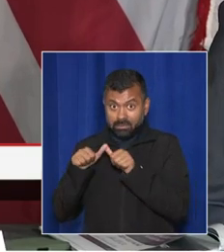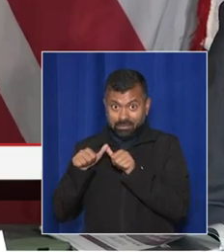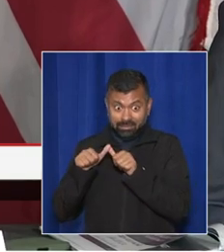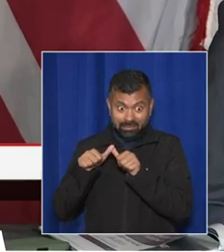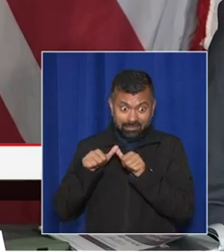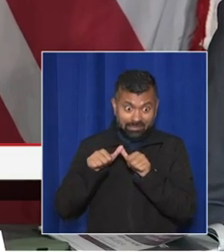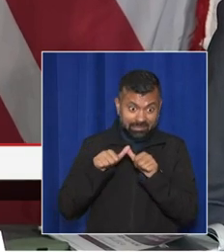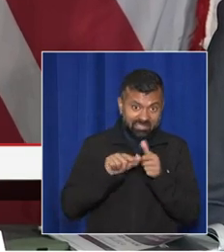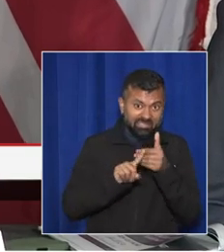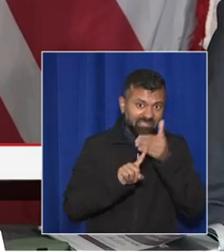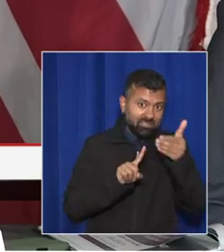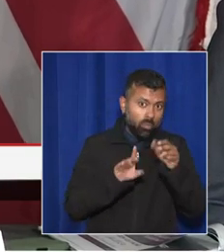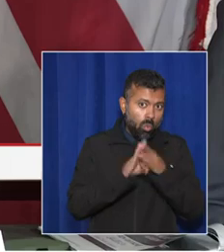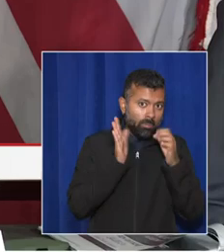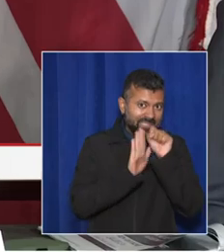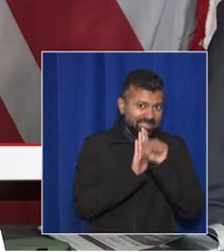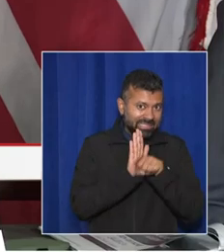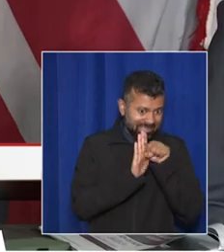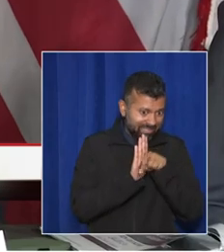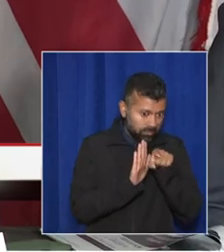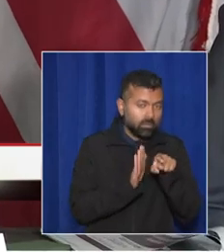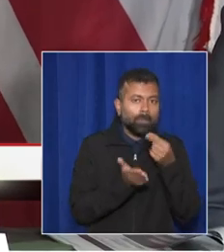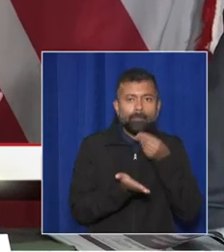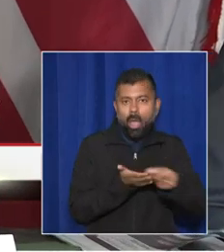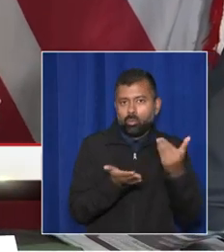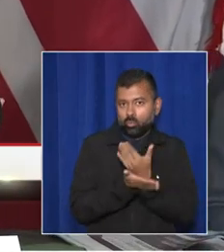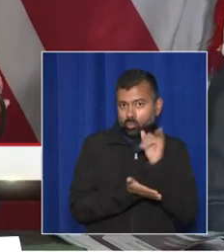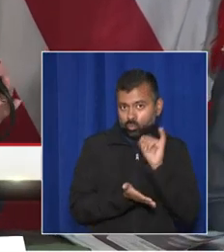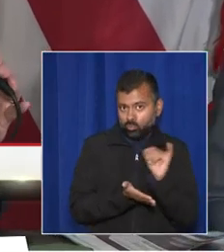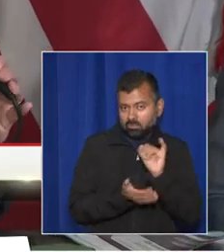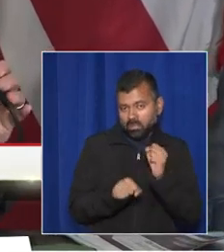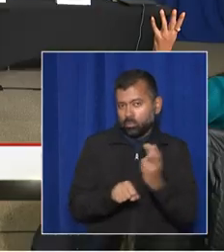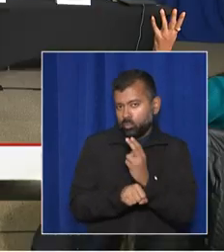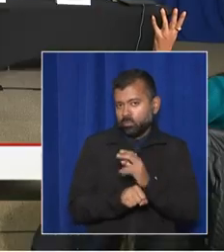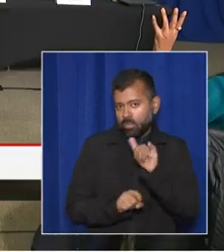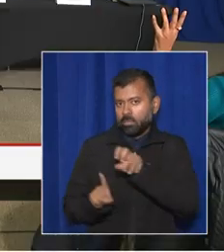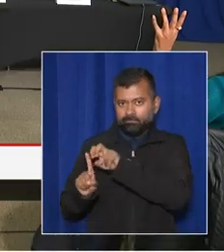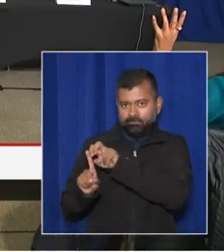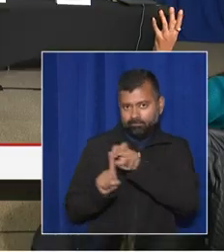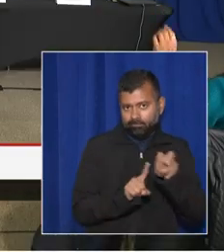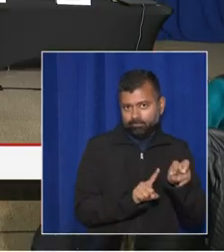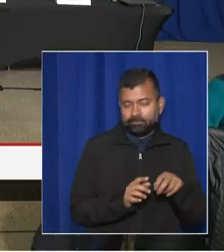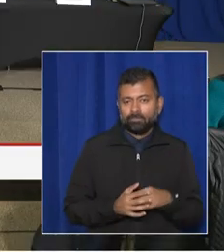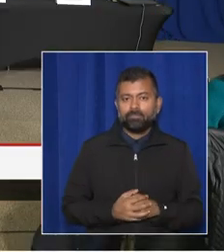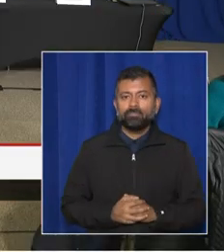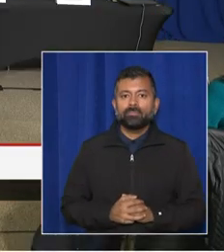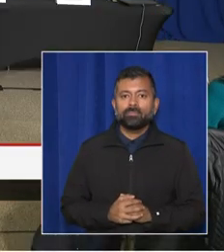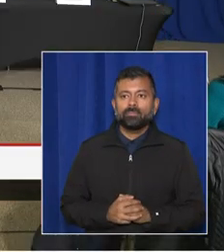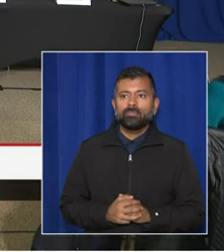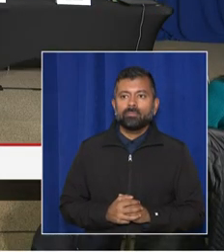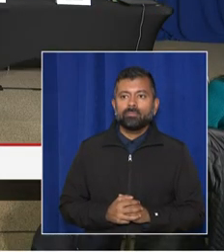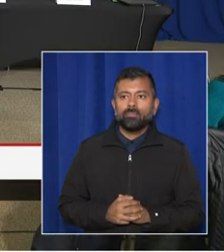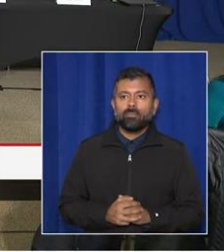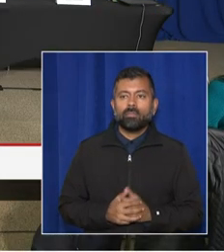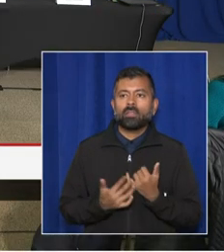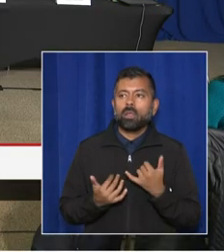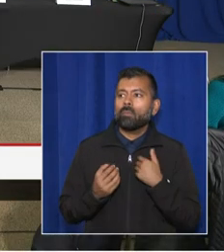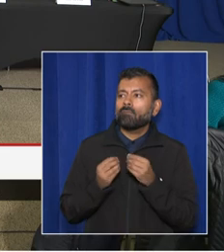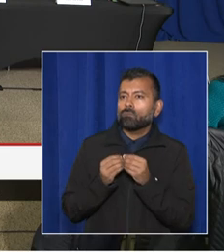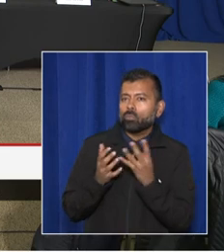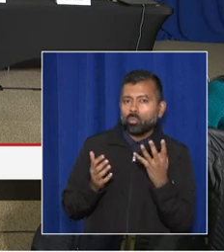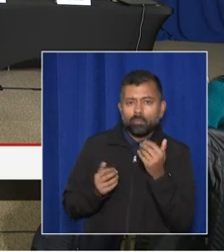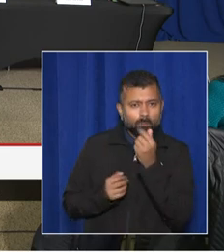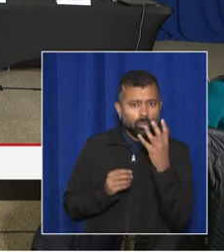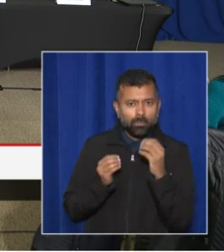insurance through the private exchange that we have. Okay, I'll take a few more. 1, 2, 3. Yep. Hey, I'm Danny from